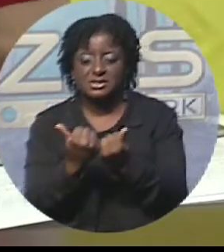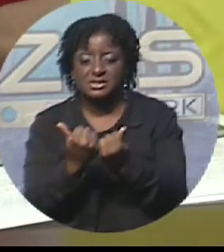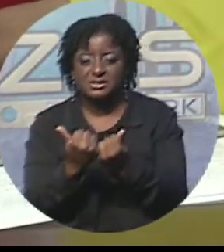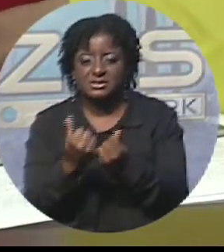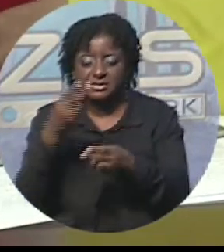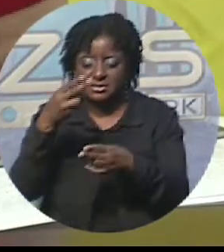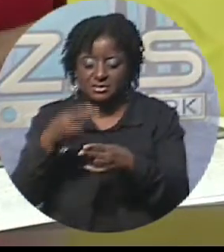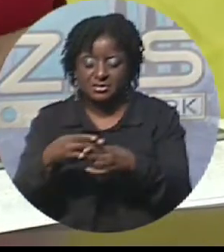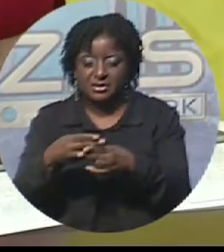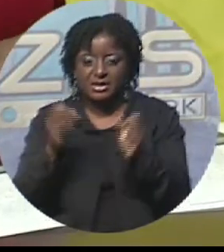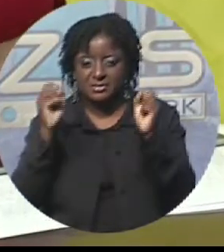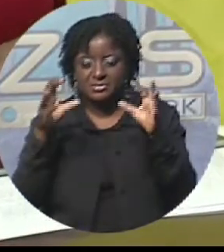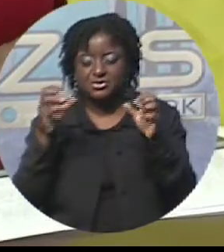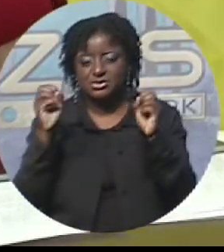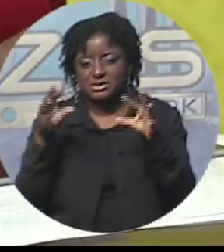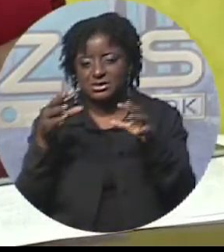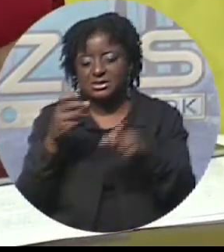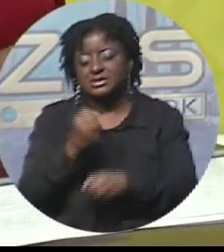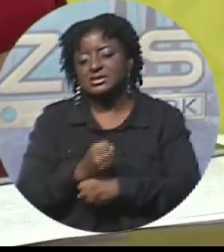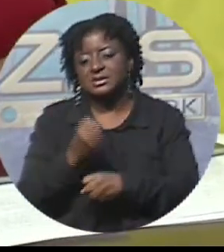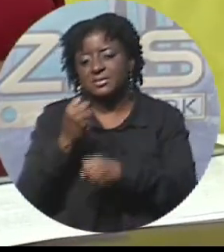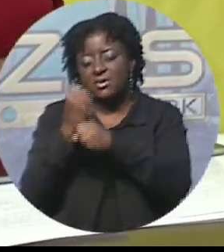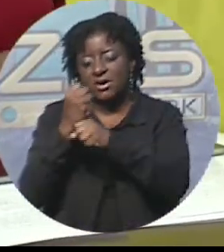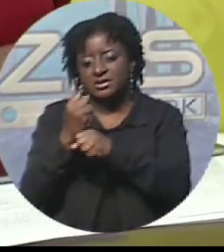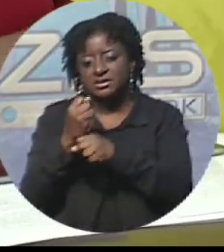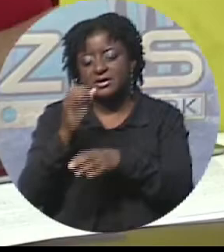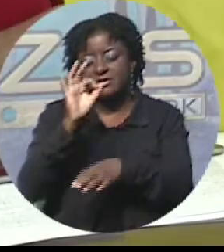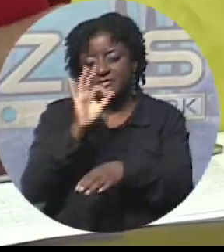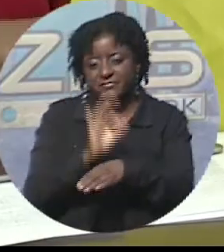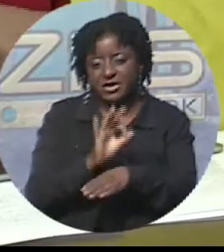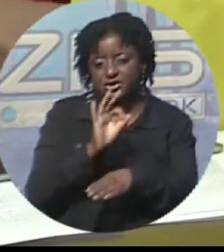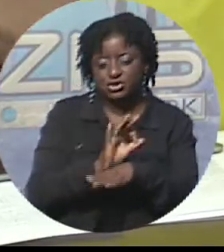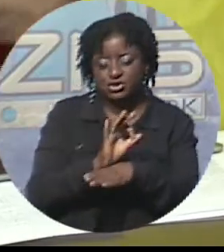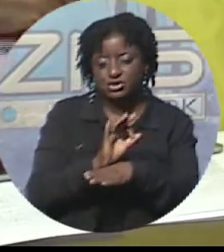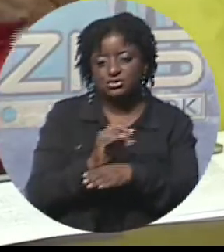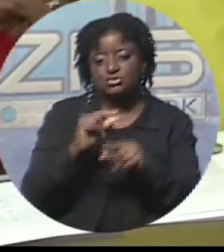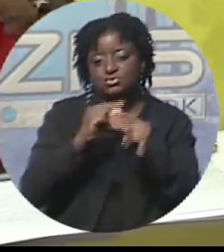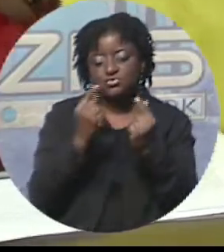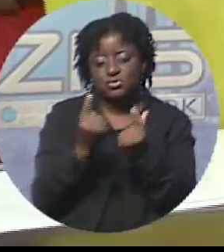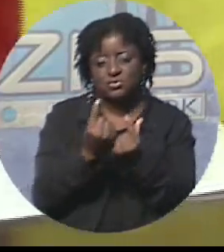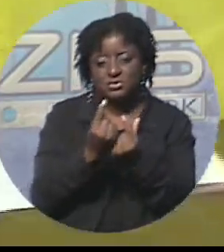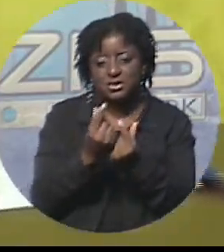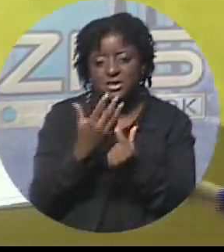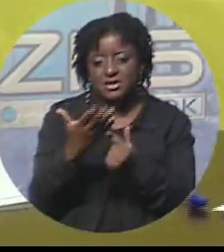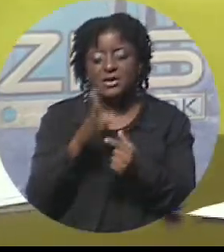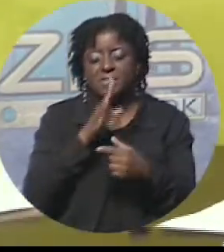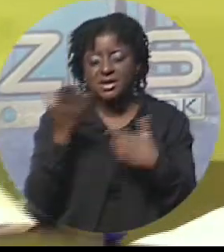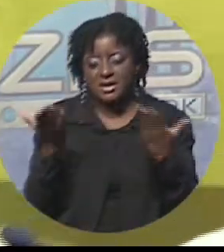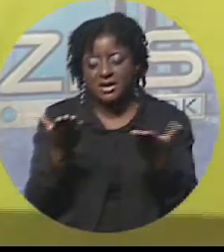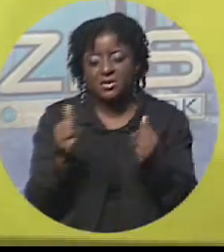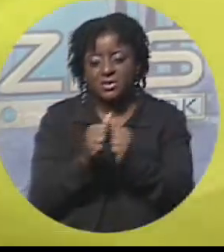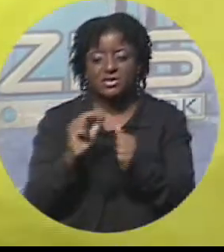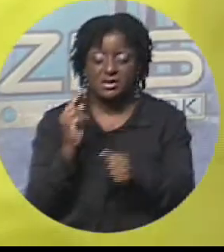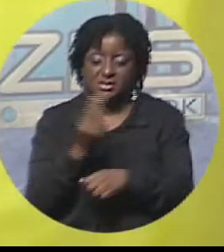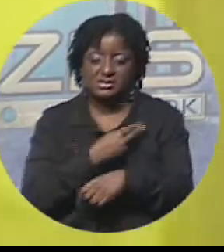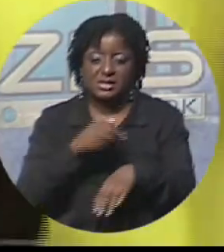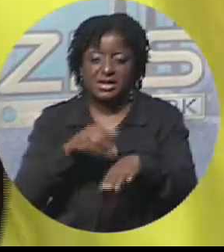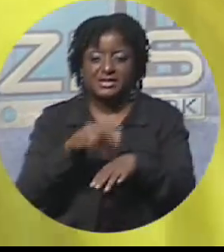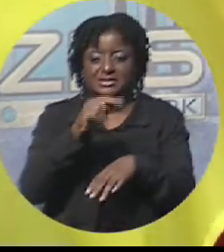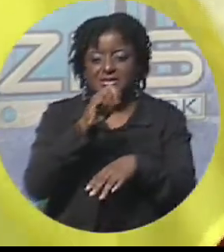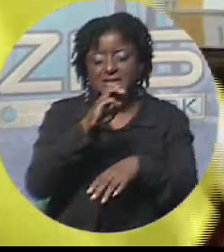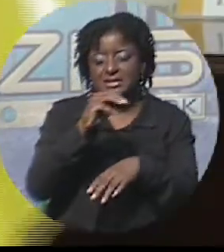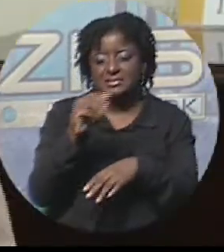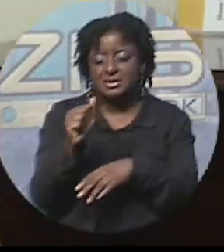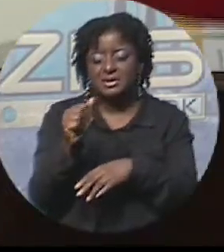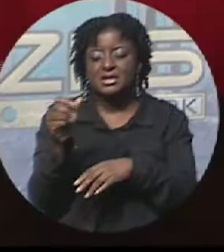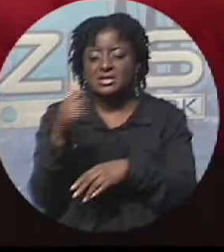emergency support function groups. They will be here stationed with us at NEMA. And then we will see that a yellow flag will be flown. And we